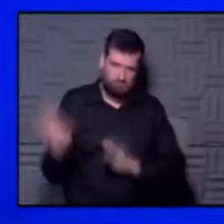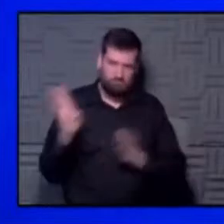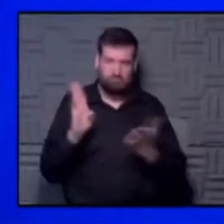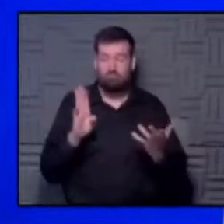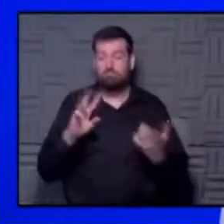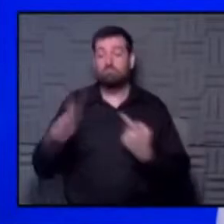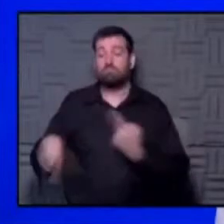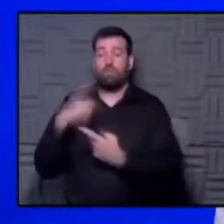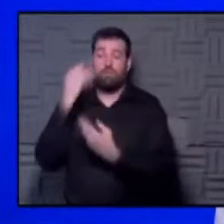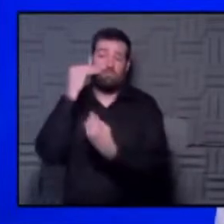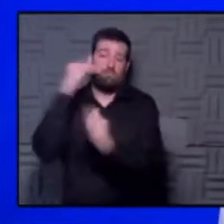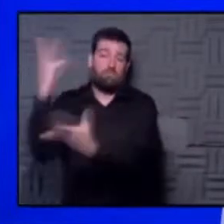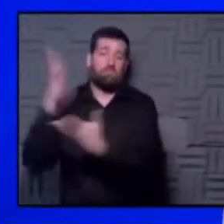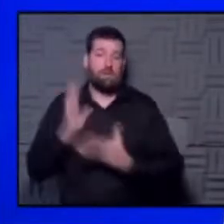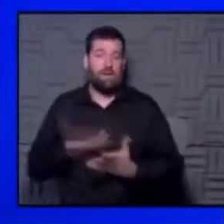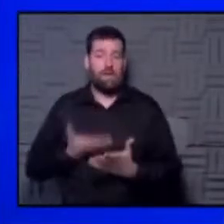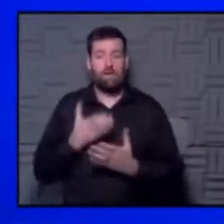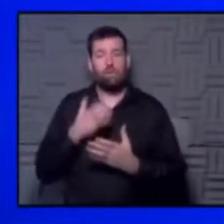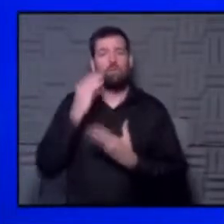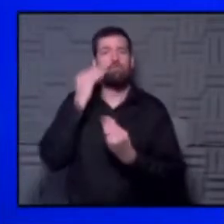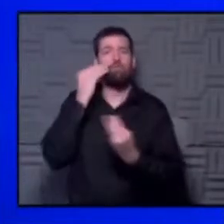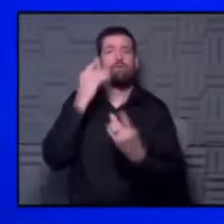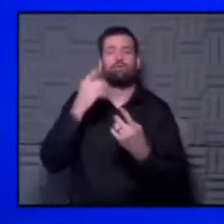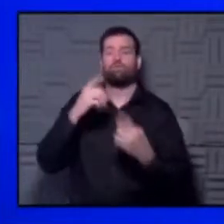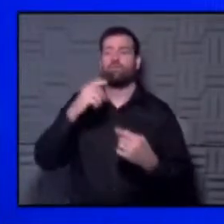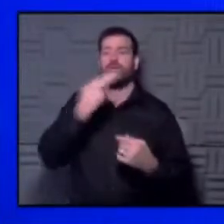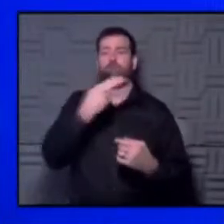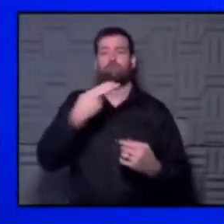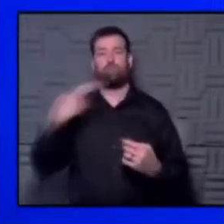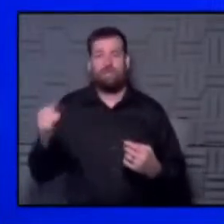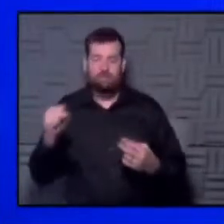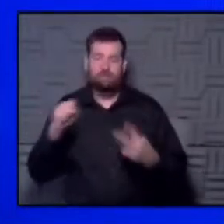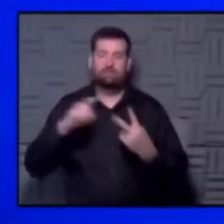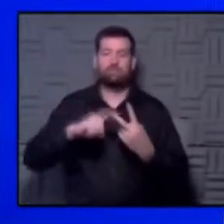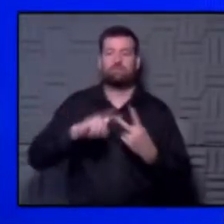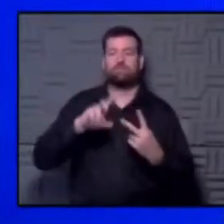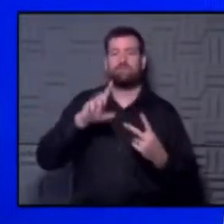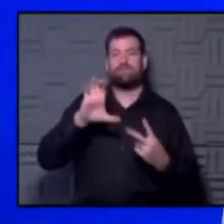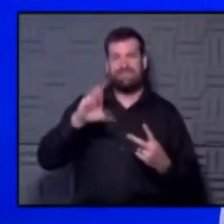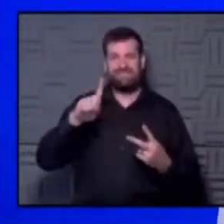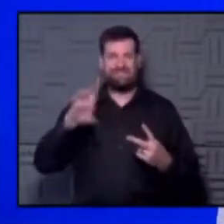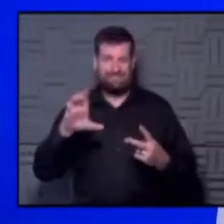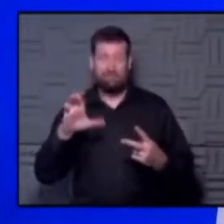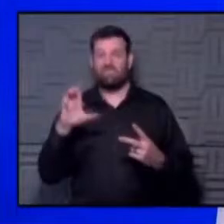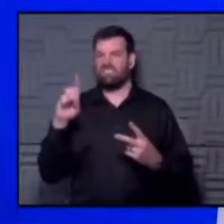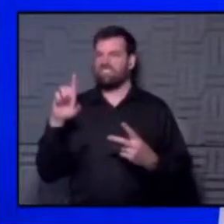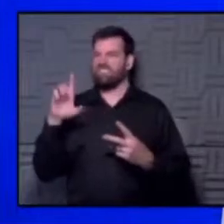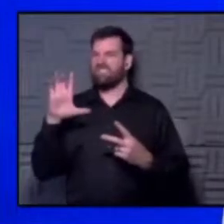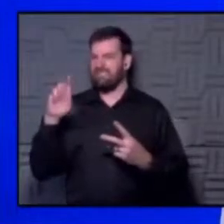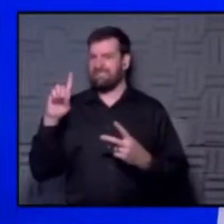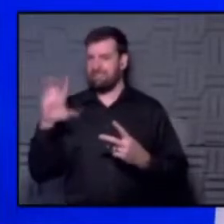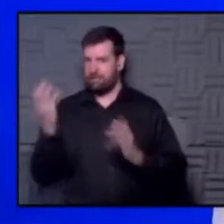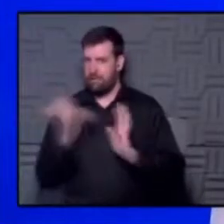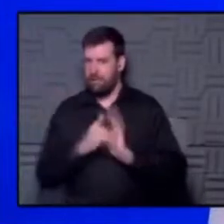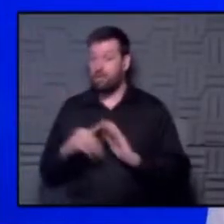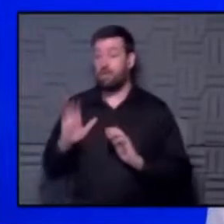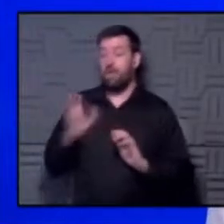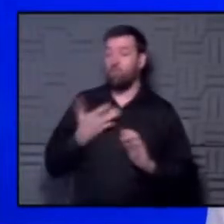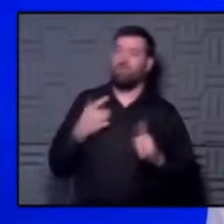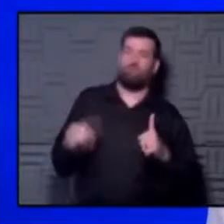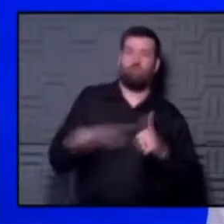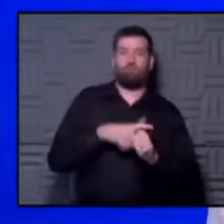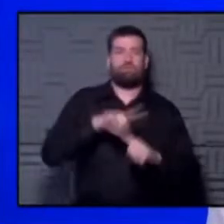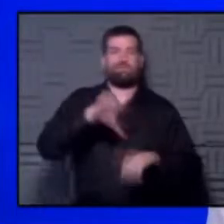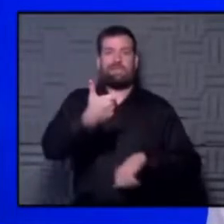we report our data to CDC or HHS, or now back to CDC again, when we report that data, what they really want to know is our first 10